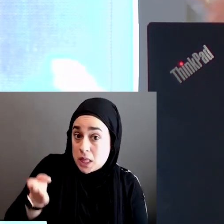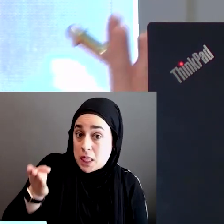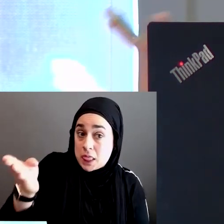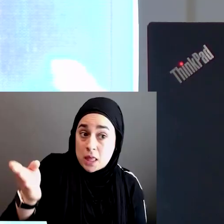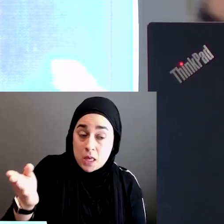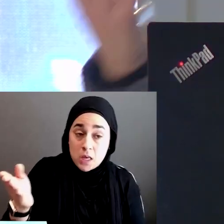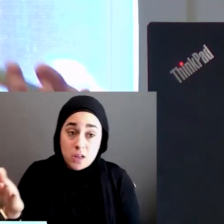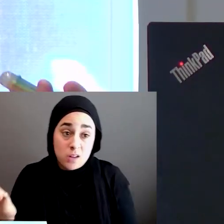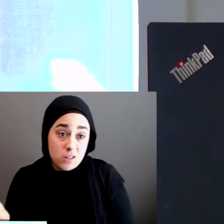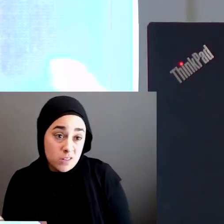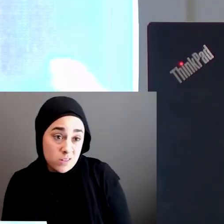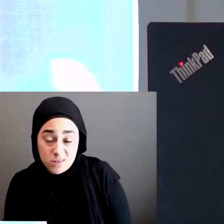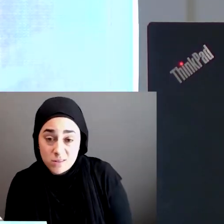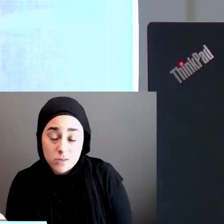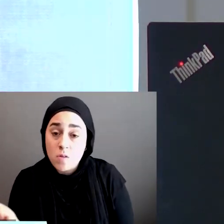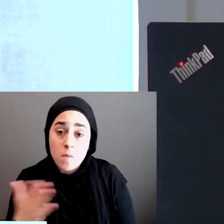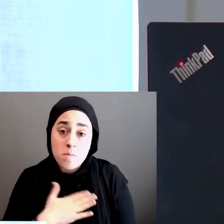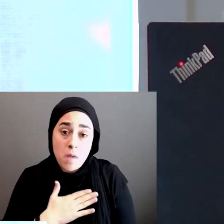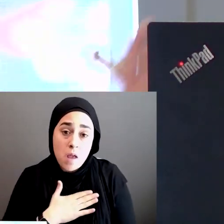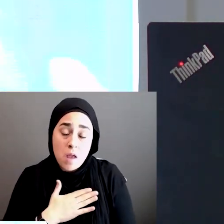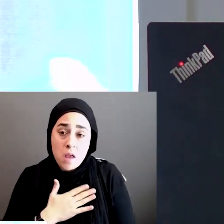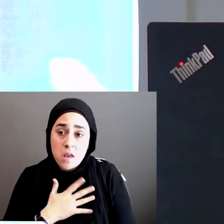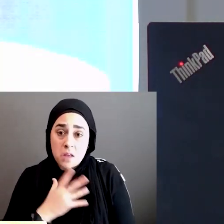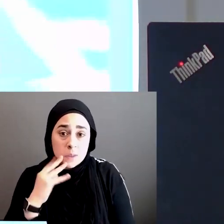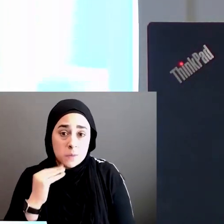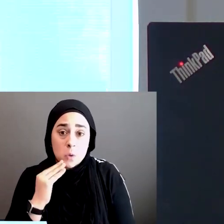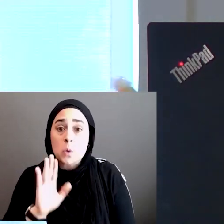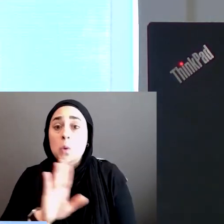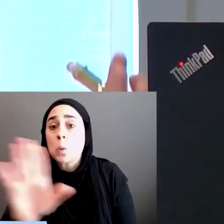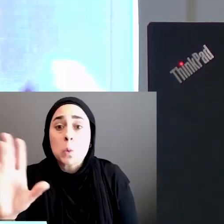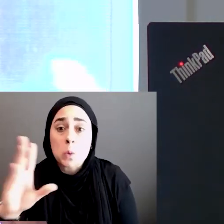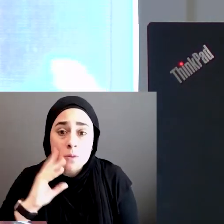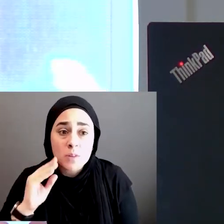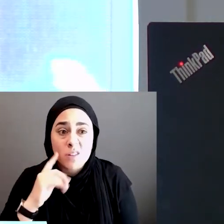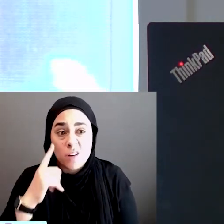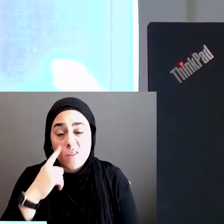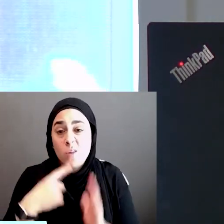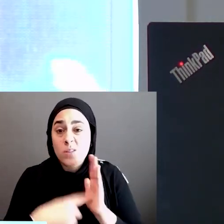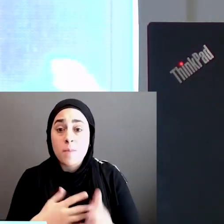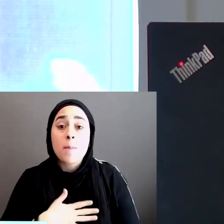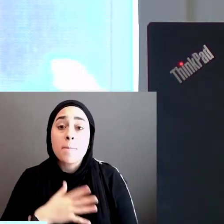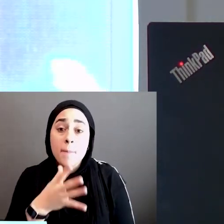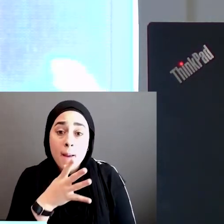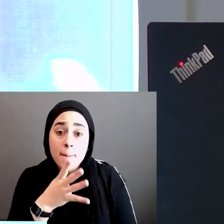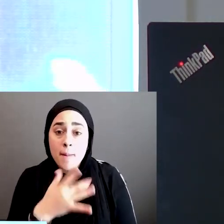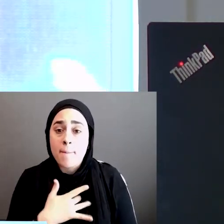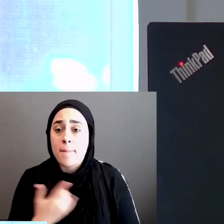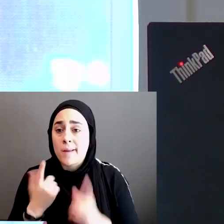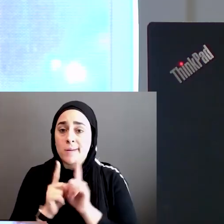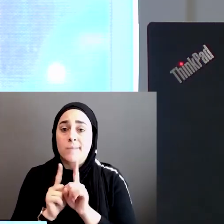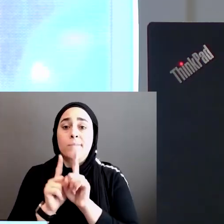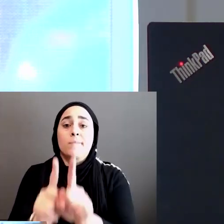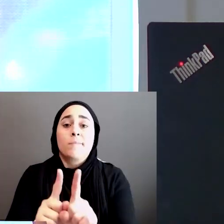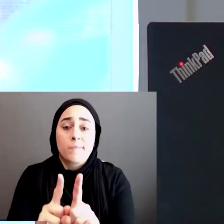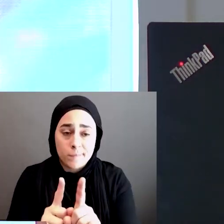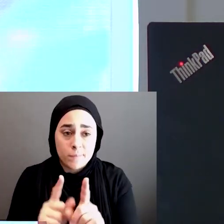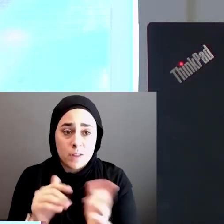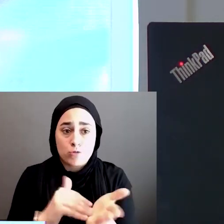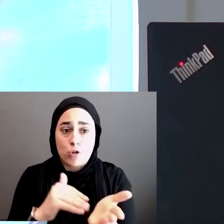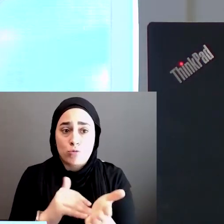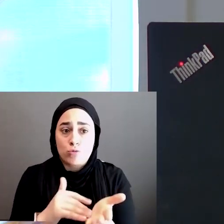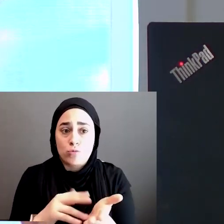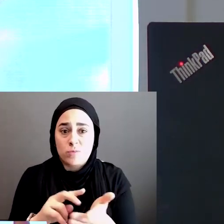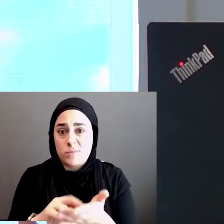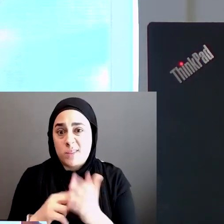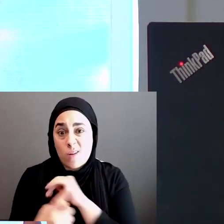case, and in lots of our cases, if you, like my mom often took me to my doctor's appointments, and as a